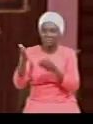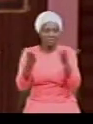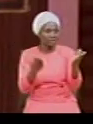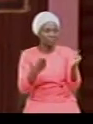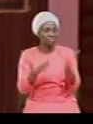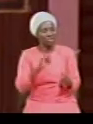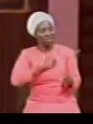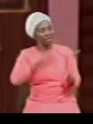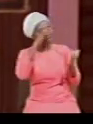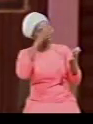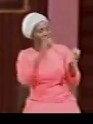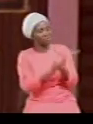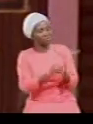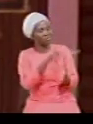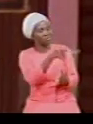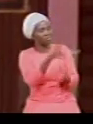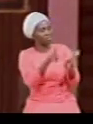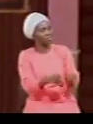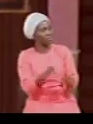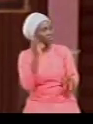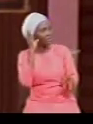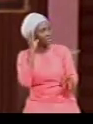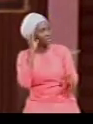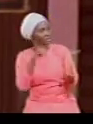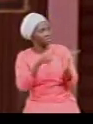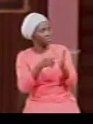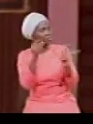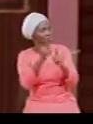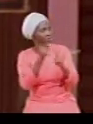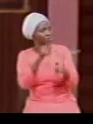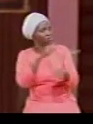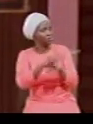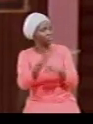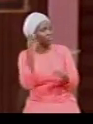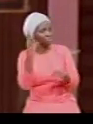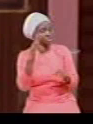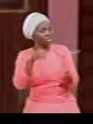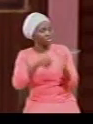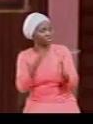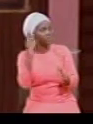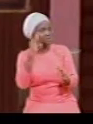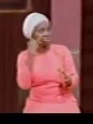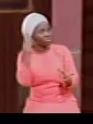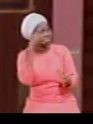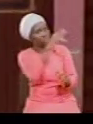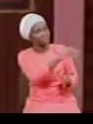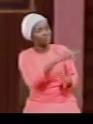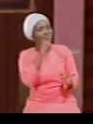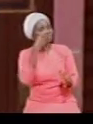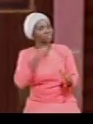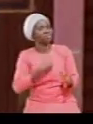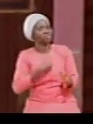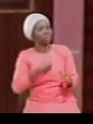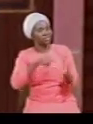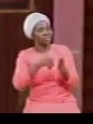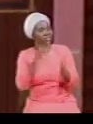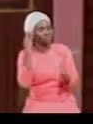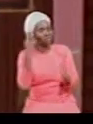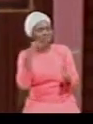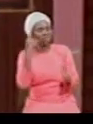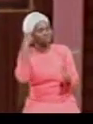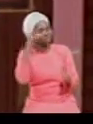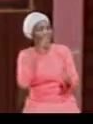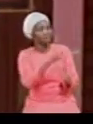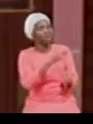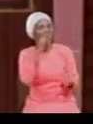hope so and so is hearing this message. This message is for him. This message is for her. You don't